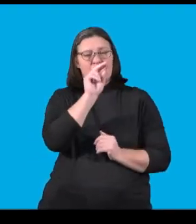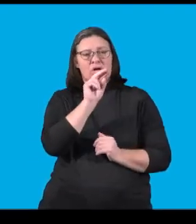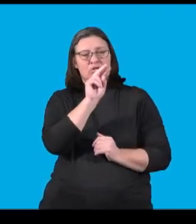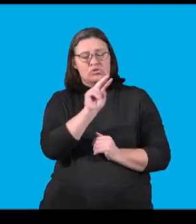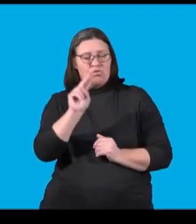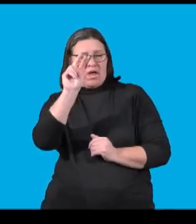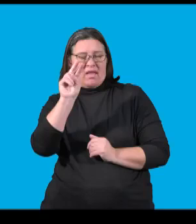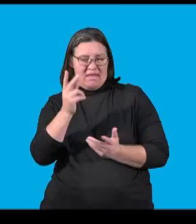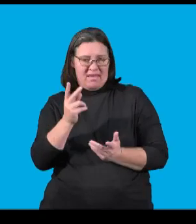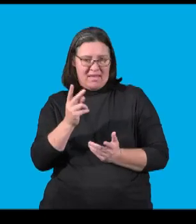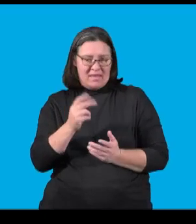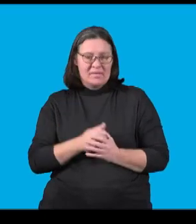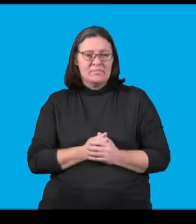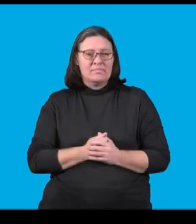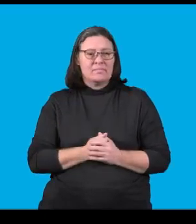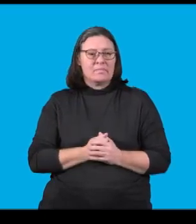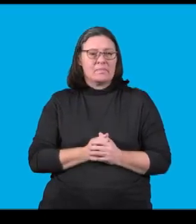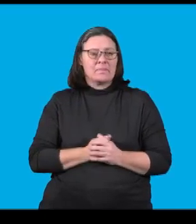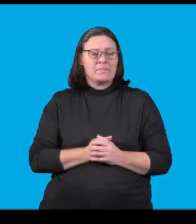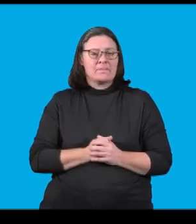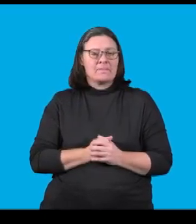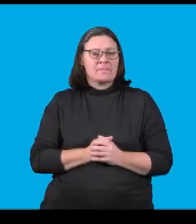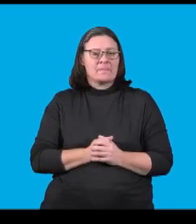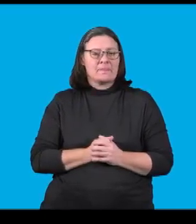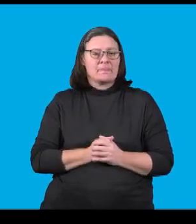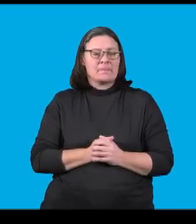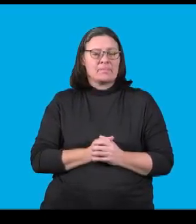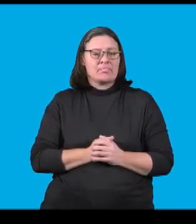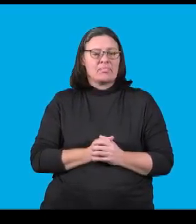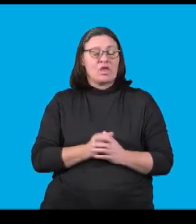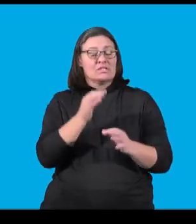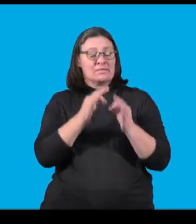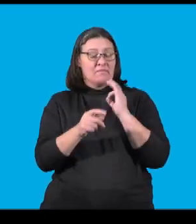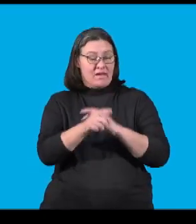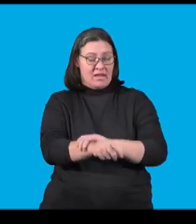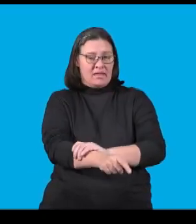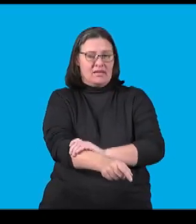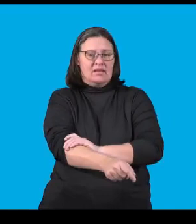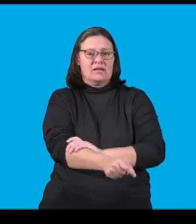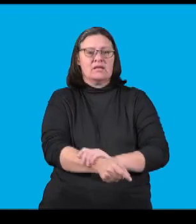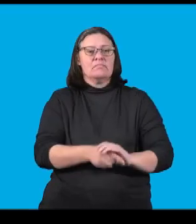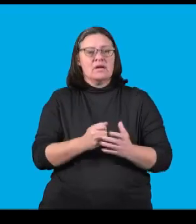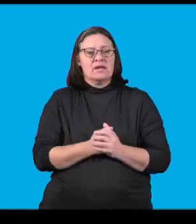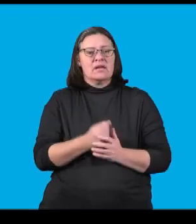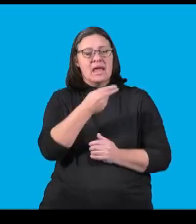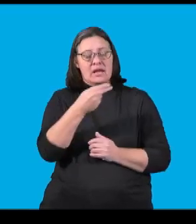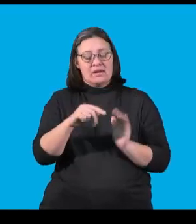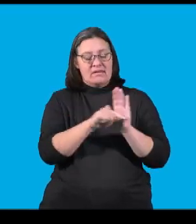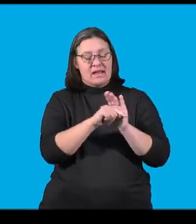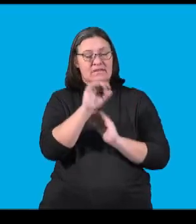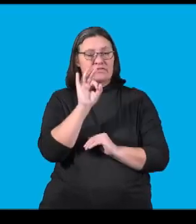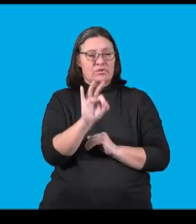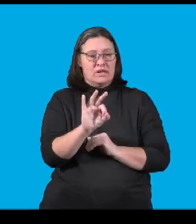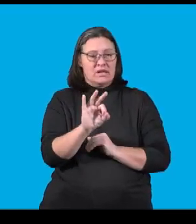by squaring that bracket out. All right, let's just go back there. So to simplify this, it's going to be